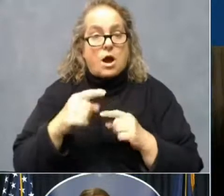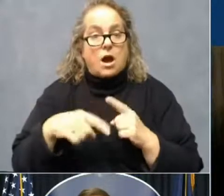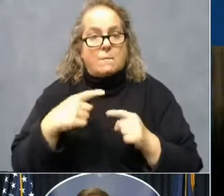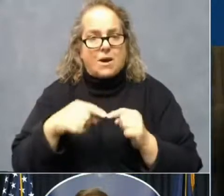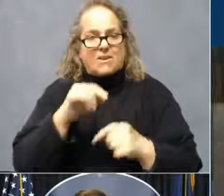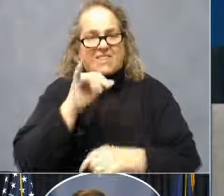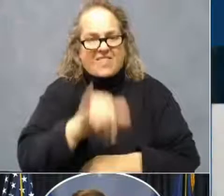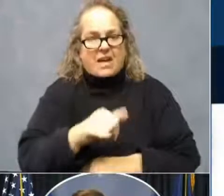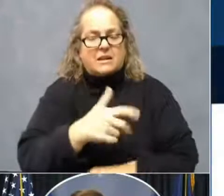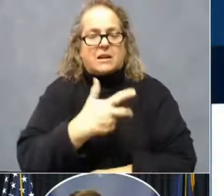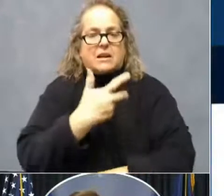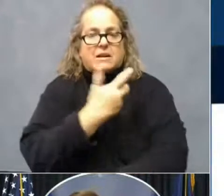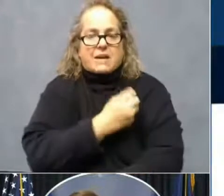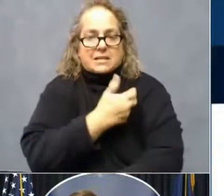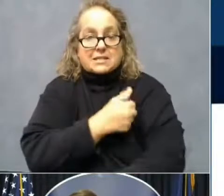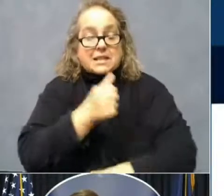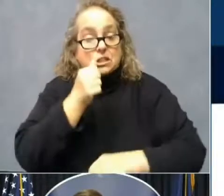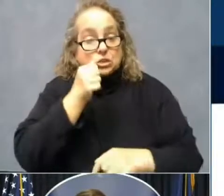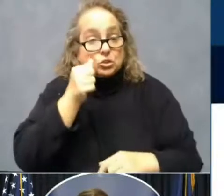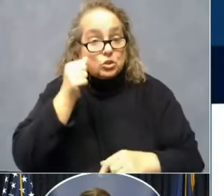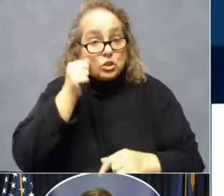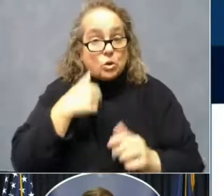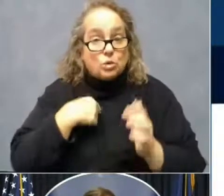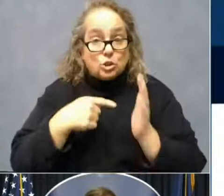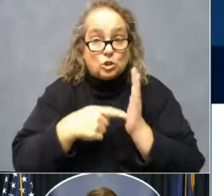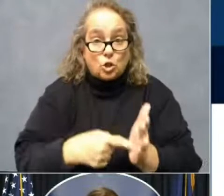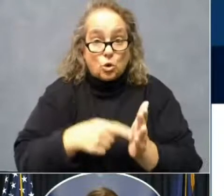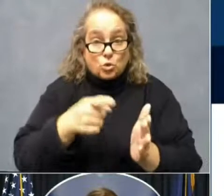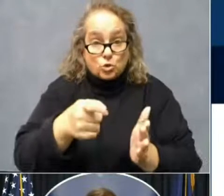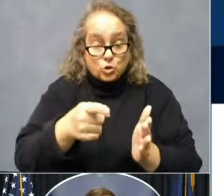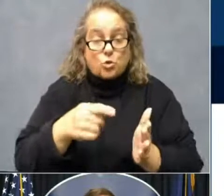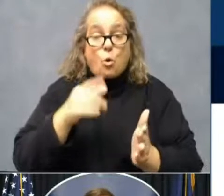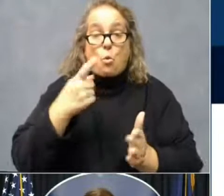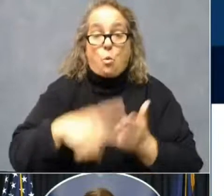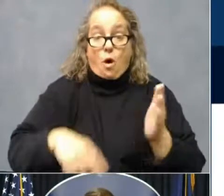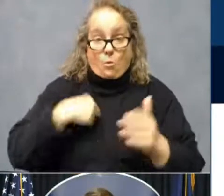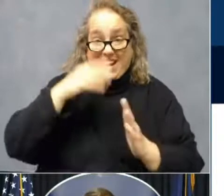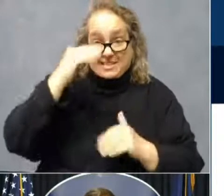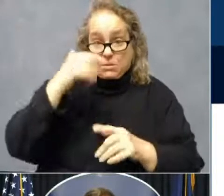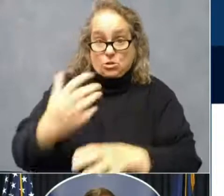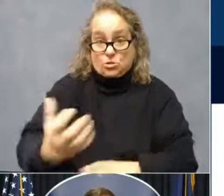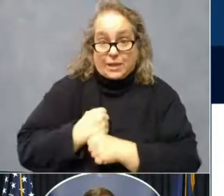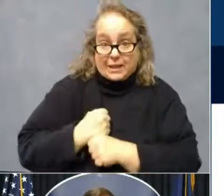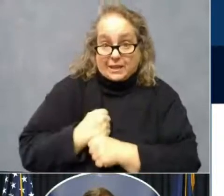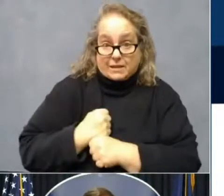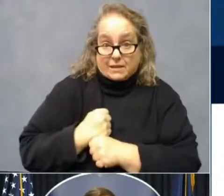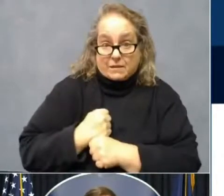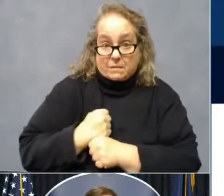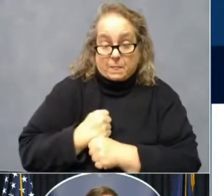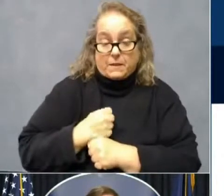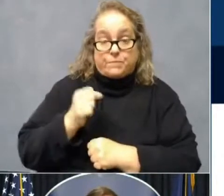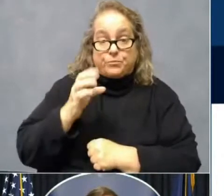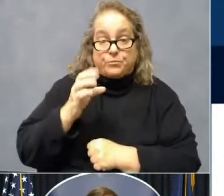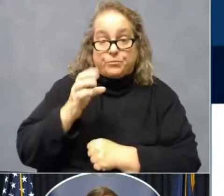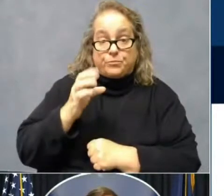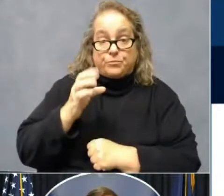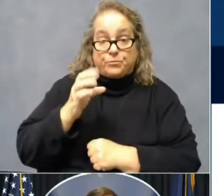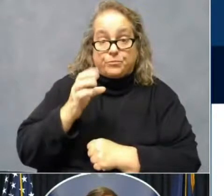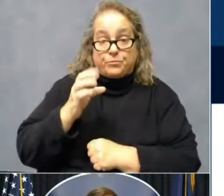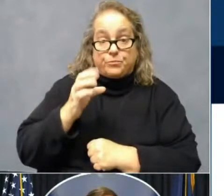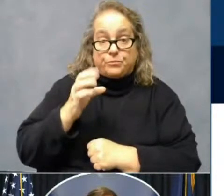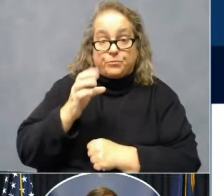vaccine. Yesterday, we showed you the shipments that we expect. So remember, about 2/3 of that,